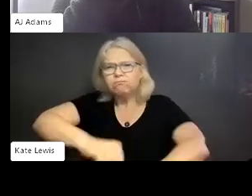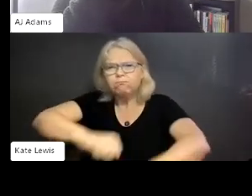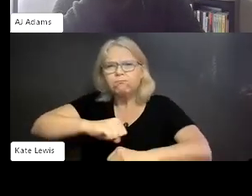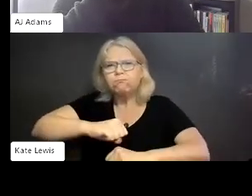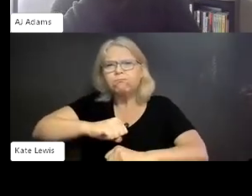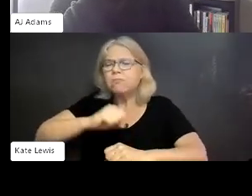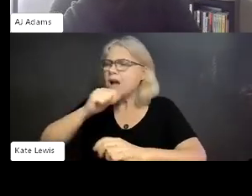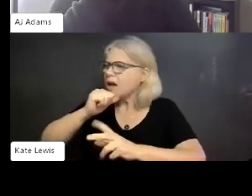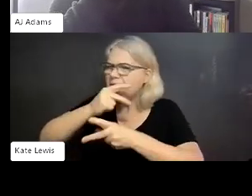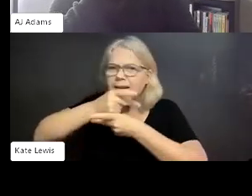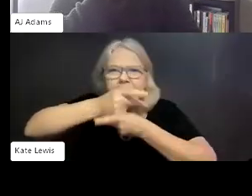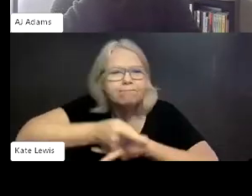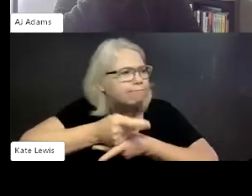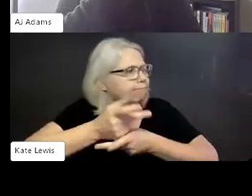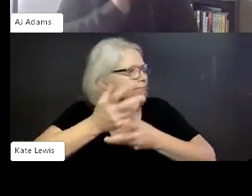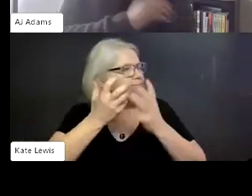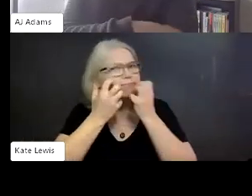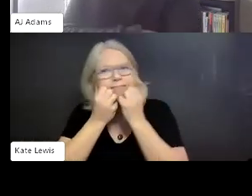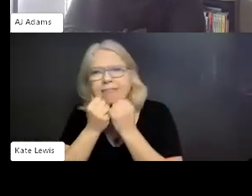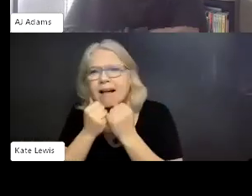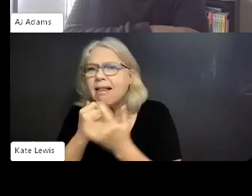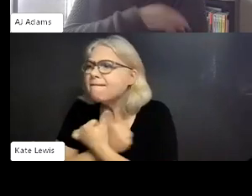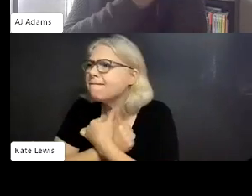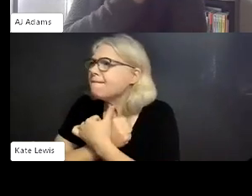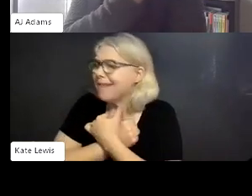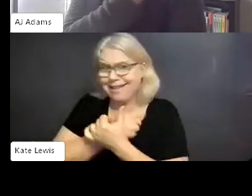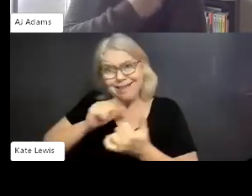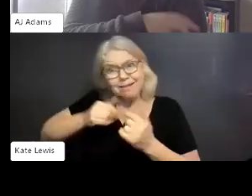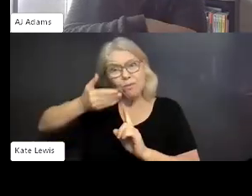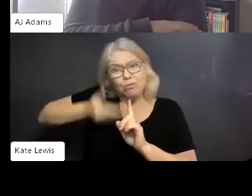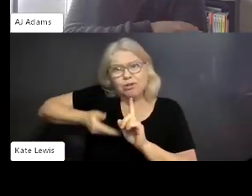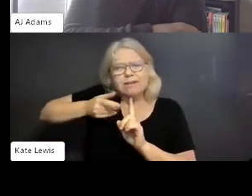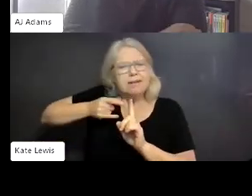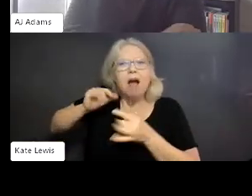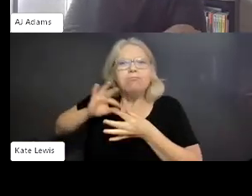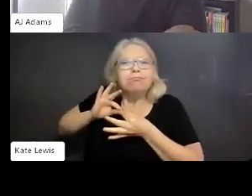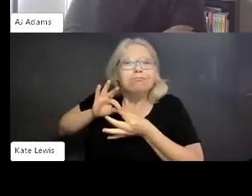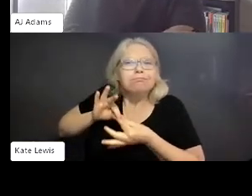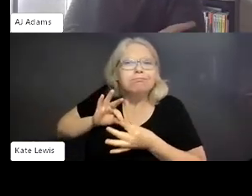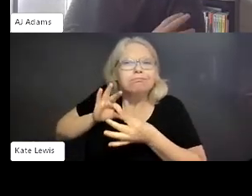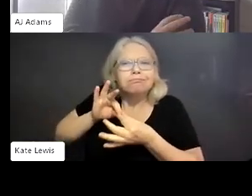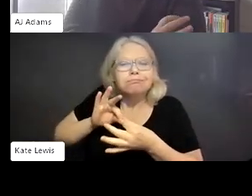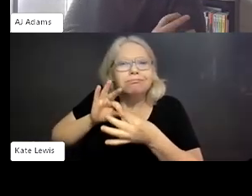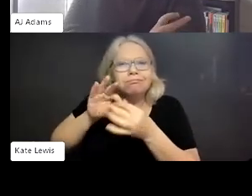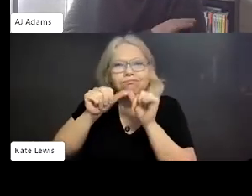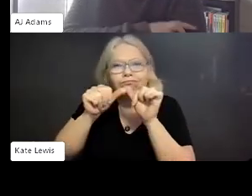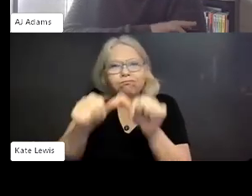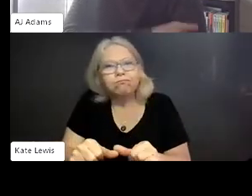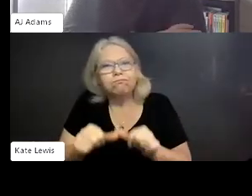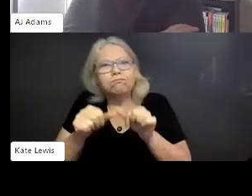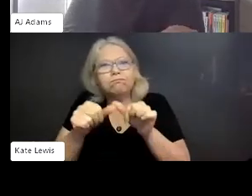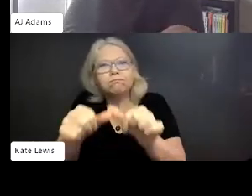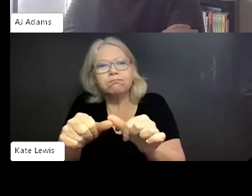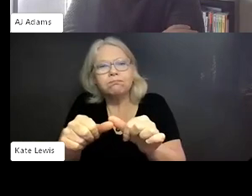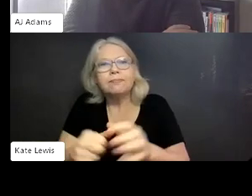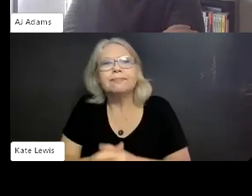kind, loving, is a thread connecting it all. That's why you won't let me medically transition.